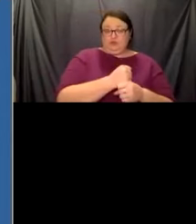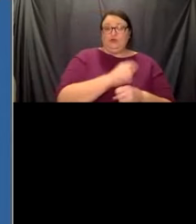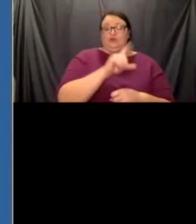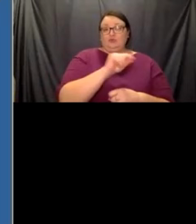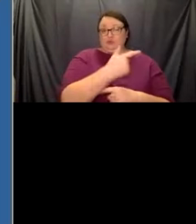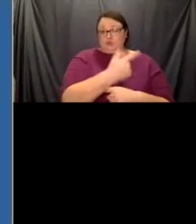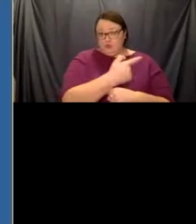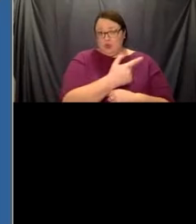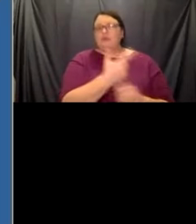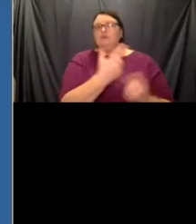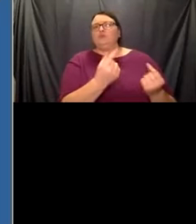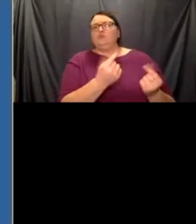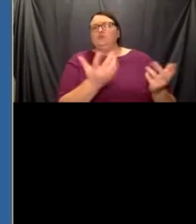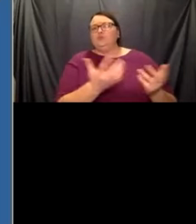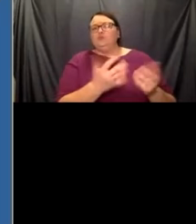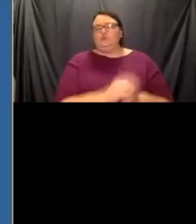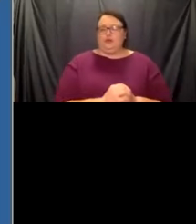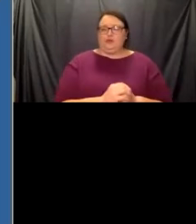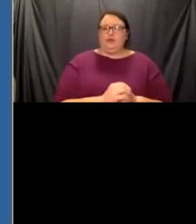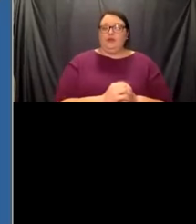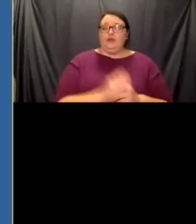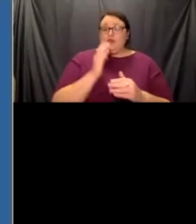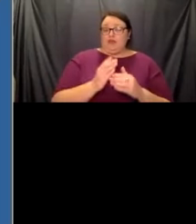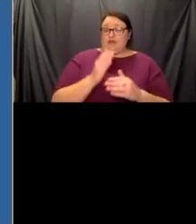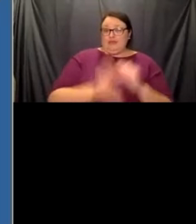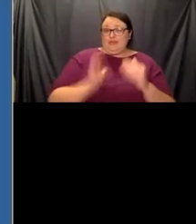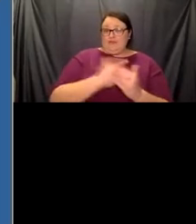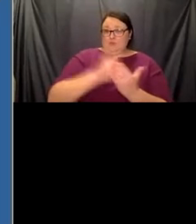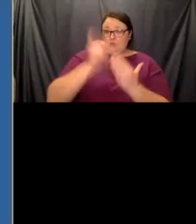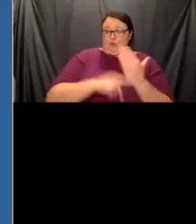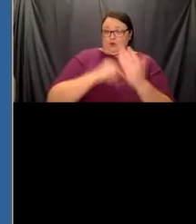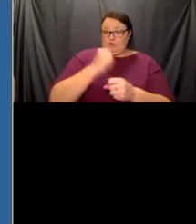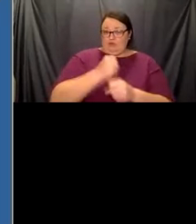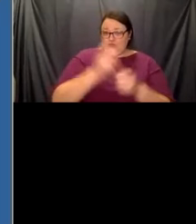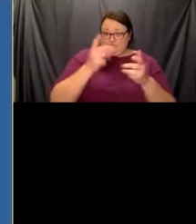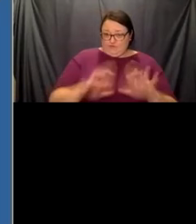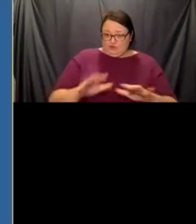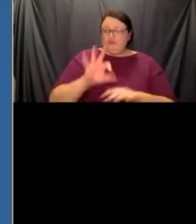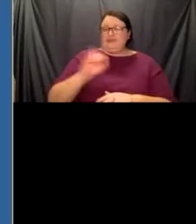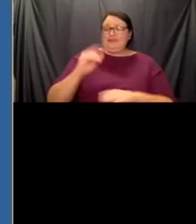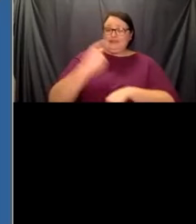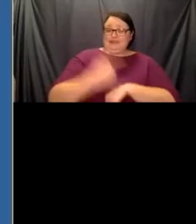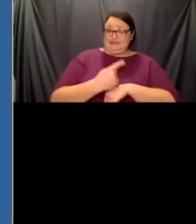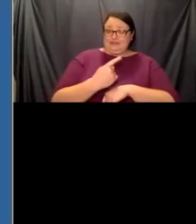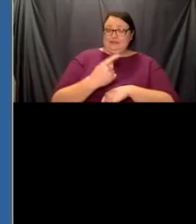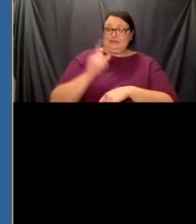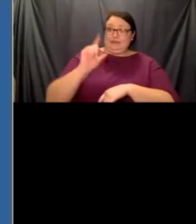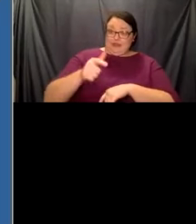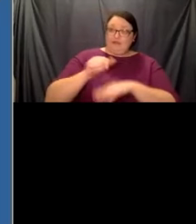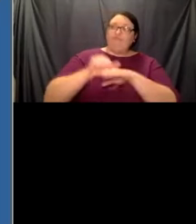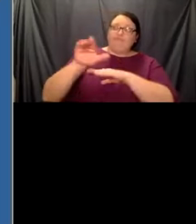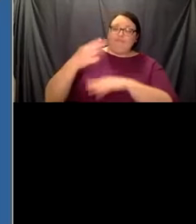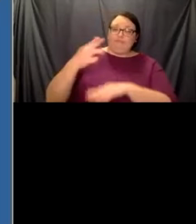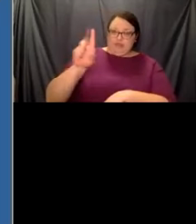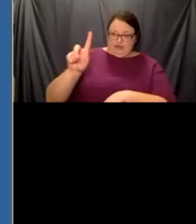The CAPER is due to HUD 90 days after the end of our program, which for the city of Omaha is January